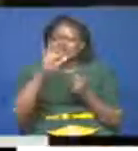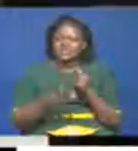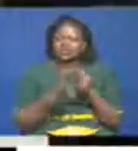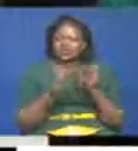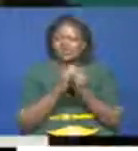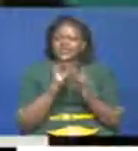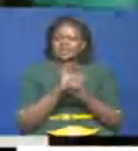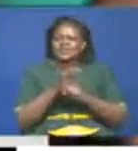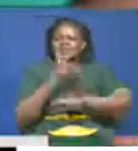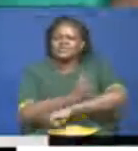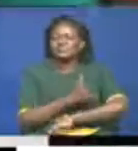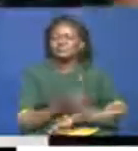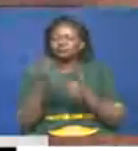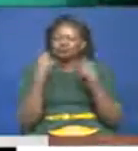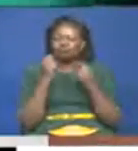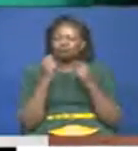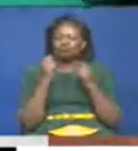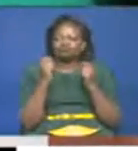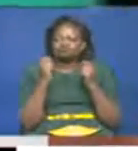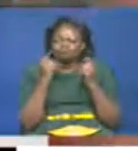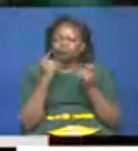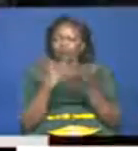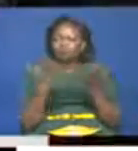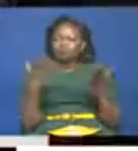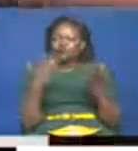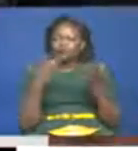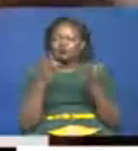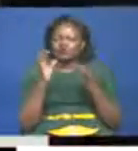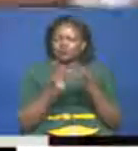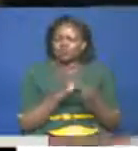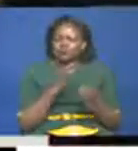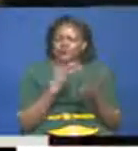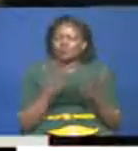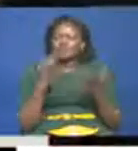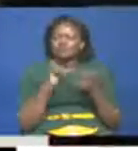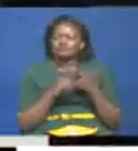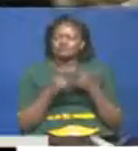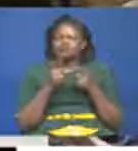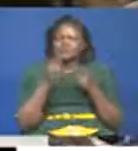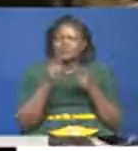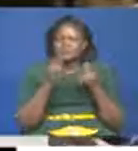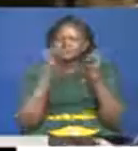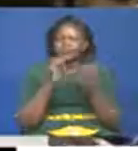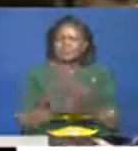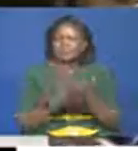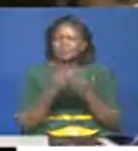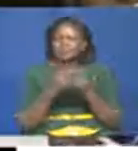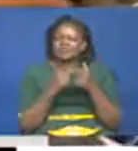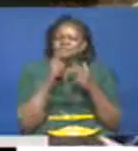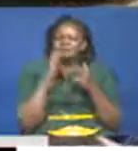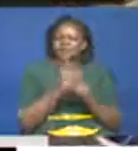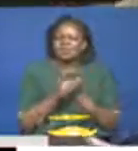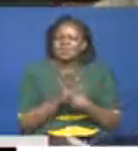many institutions struggling to dedicate a portion of their loan portfolio to catering to this new sector. Lenders say many of